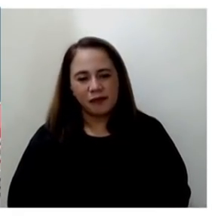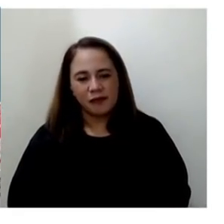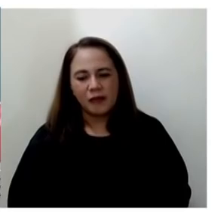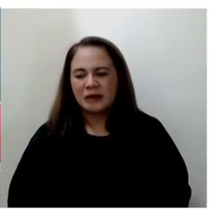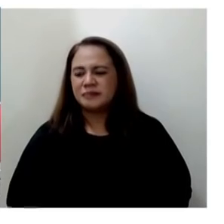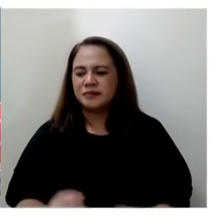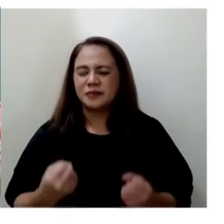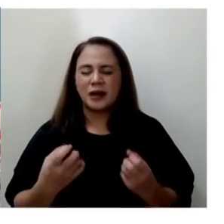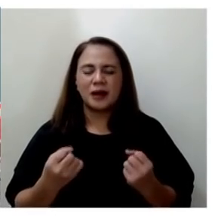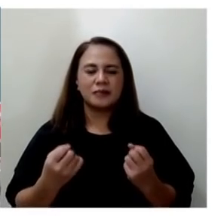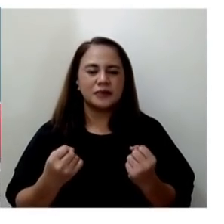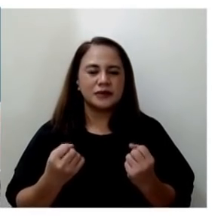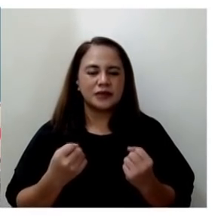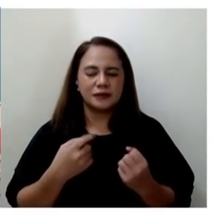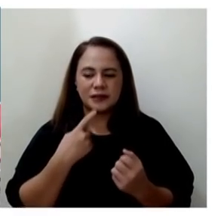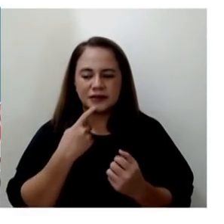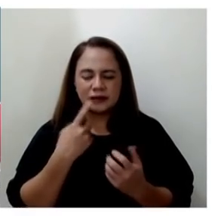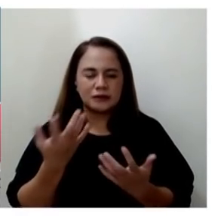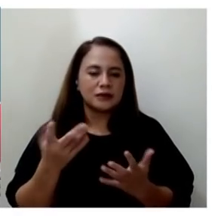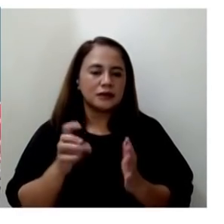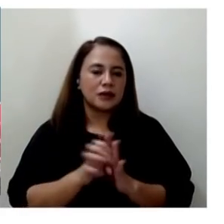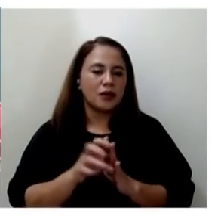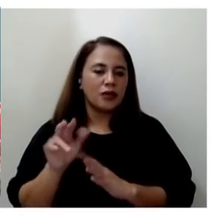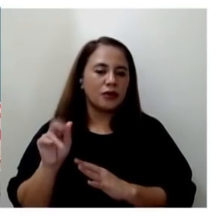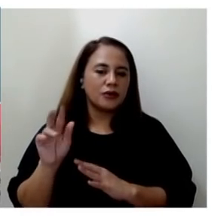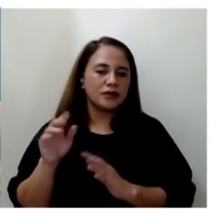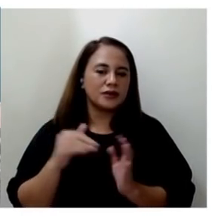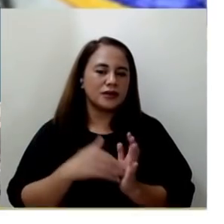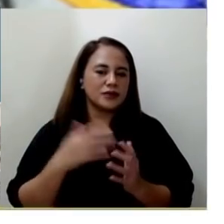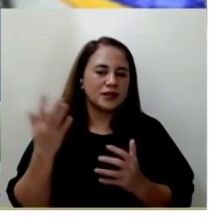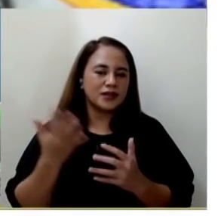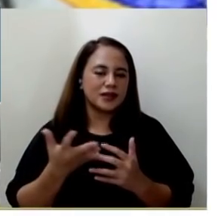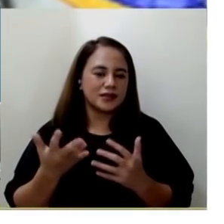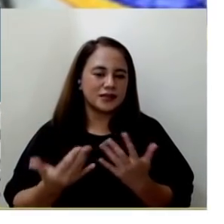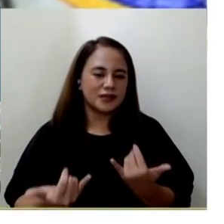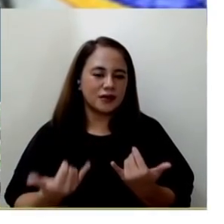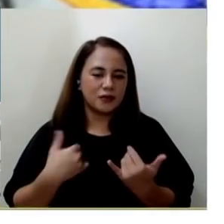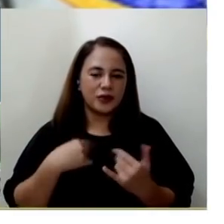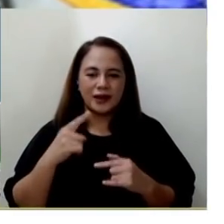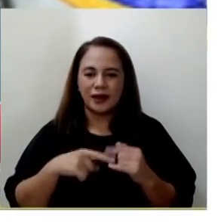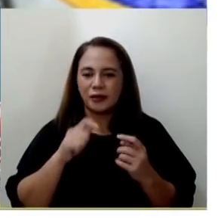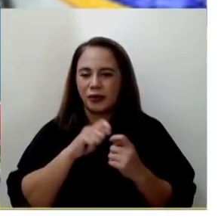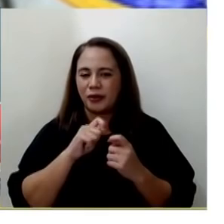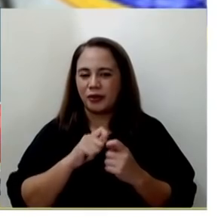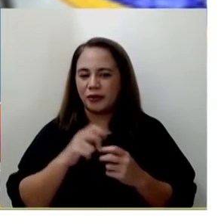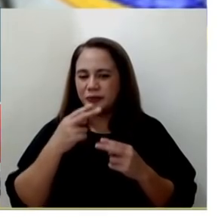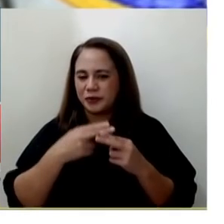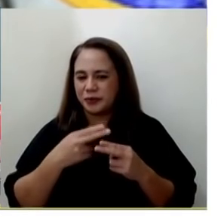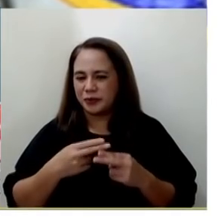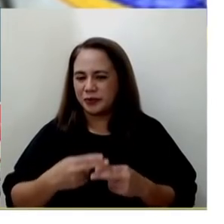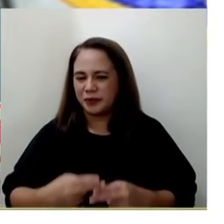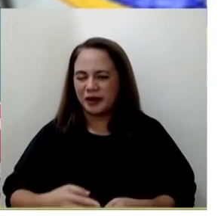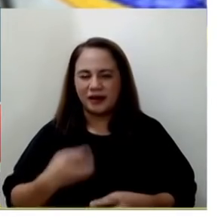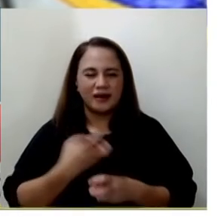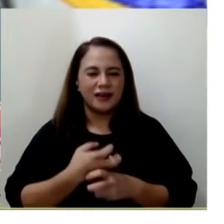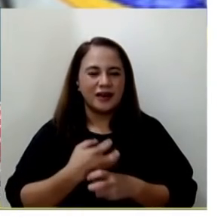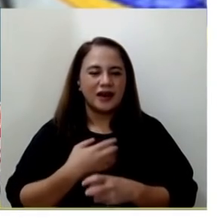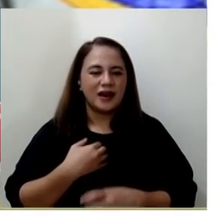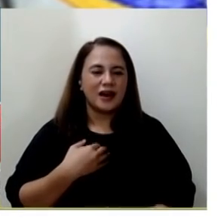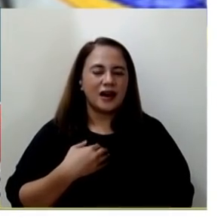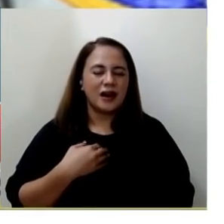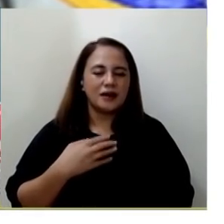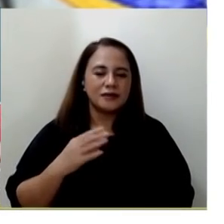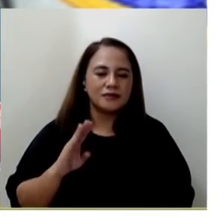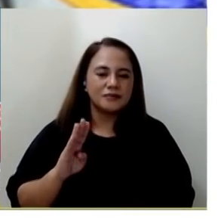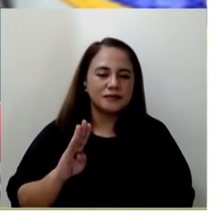Marami po yun, ma'am. As I've said, we have 13,000 cases. I cannot enumerate all of them. Meron dyan bidding, meron dyan